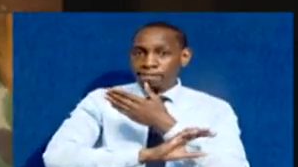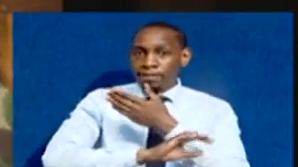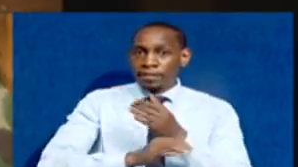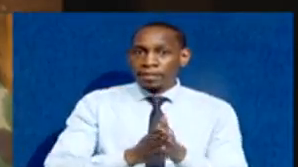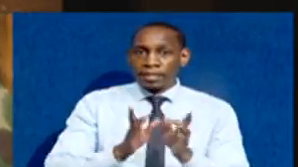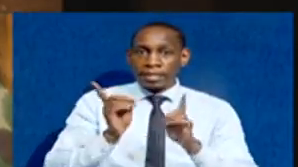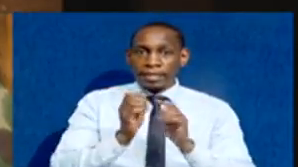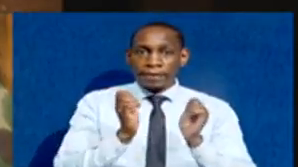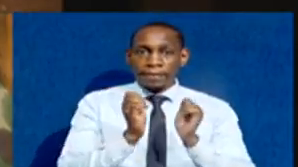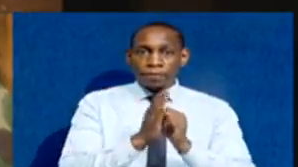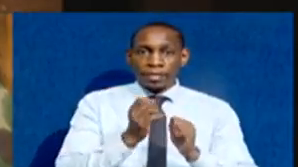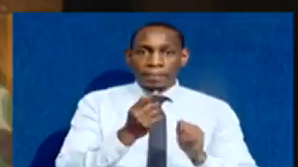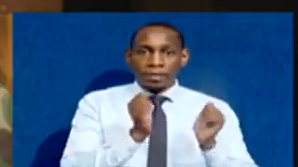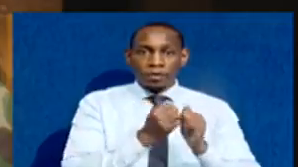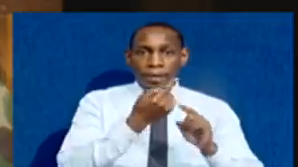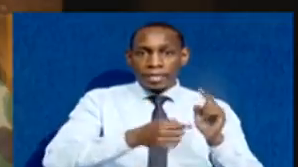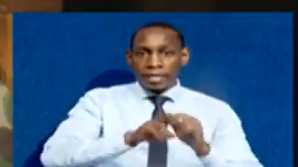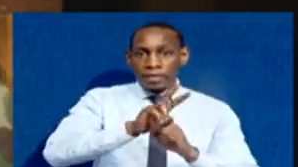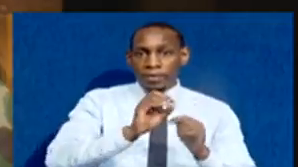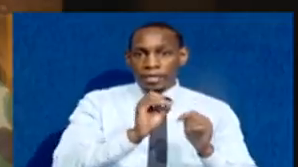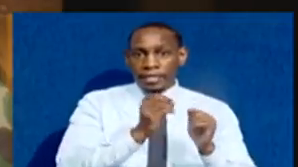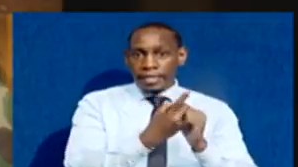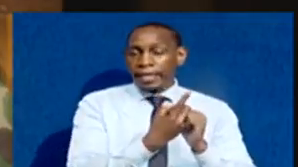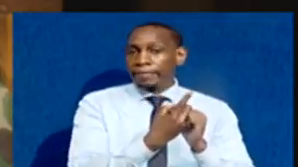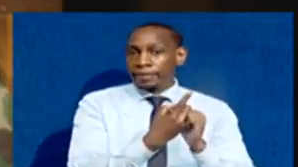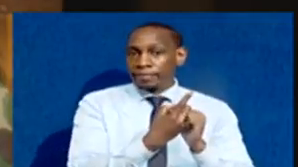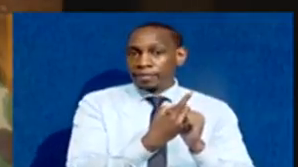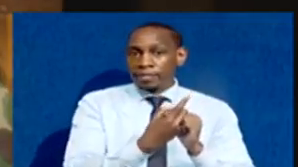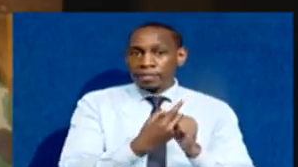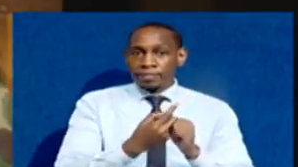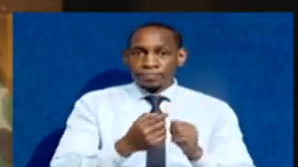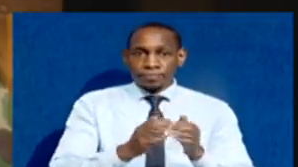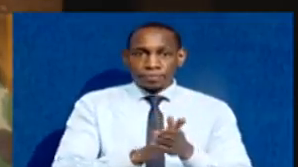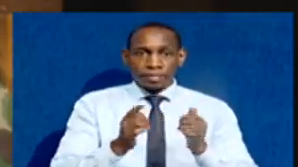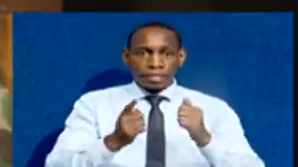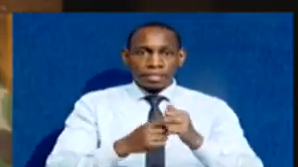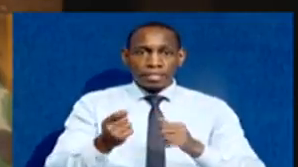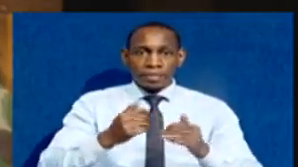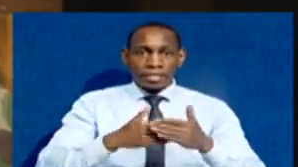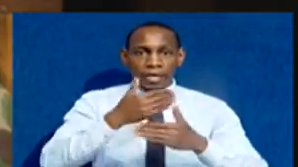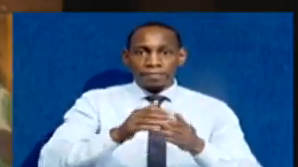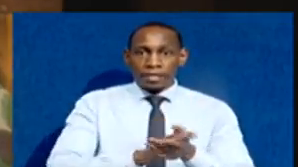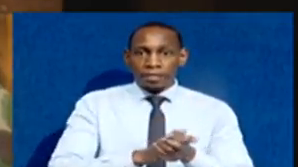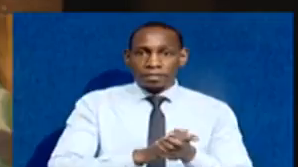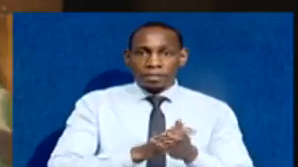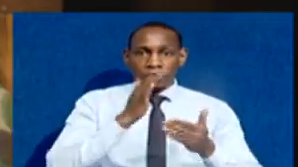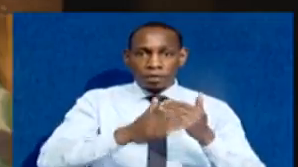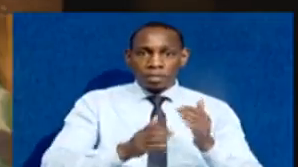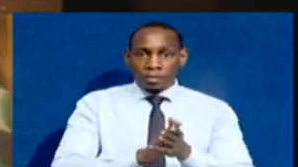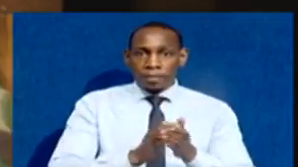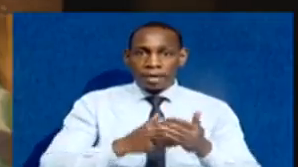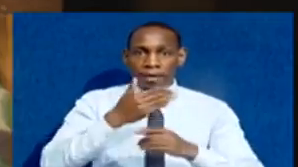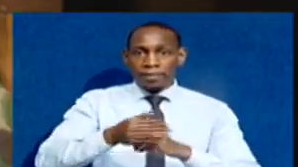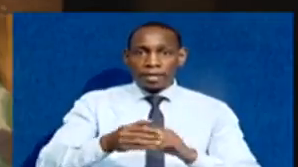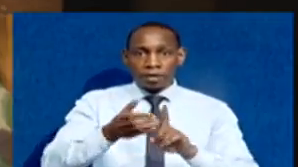on the 14th of October 2011. And after 6 months, we rehatted. After achieving